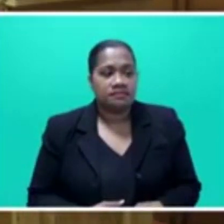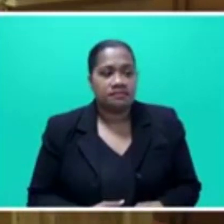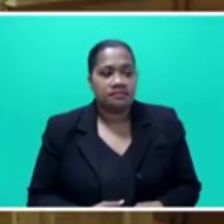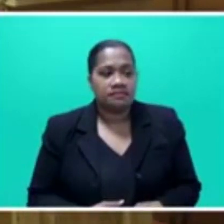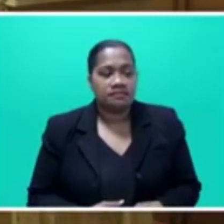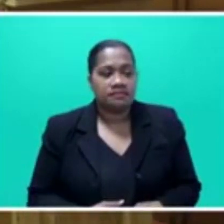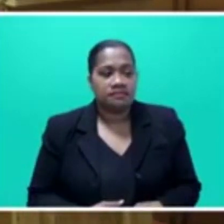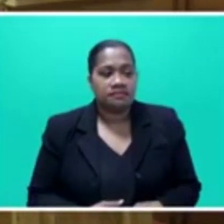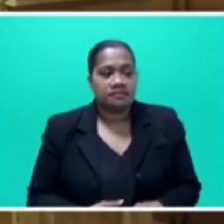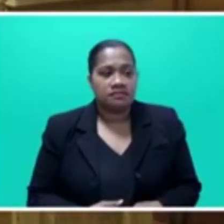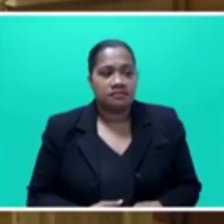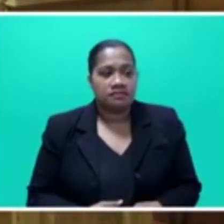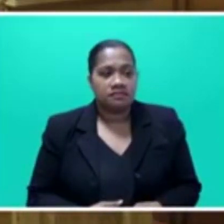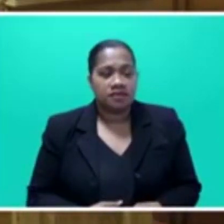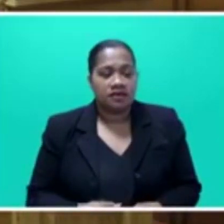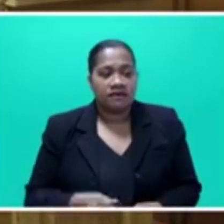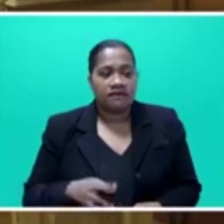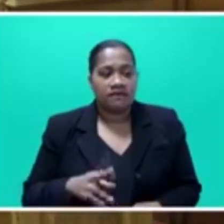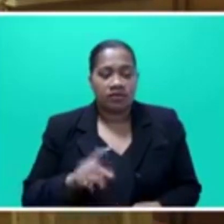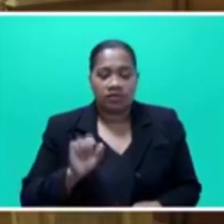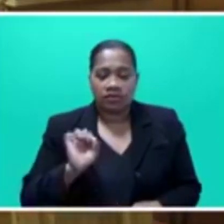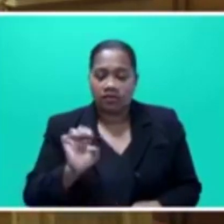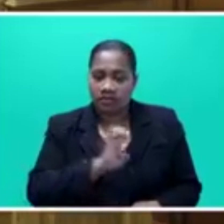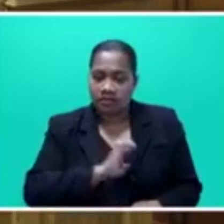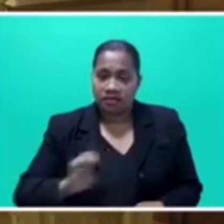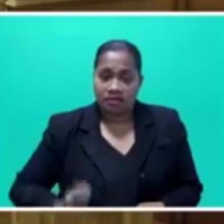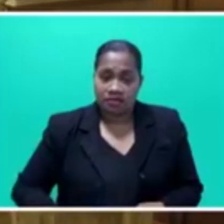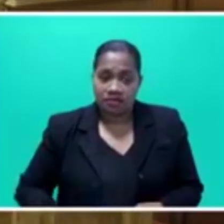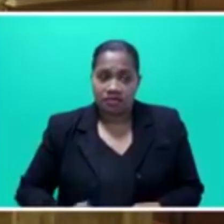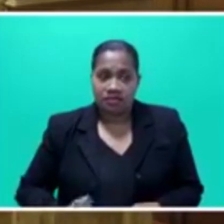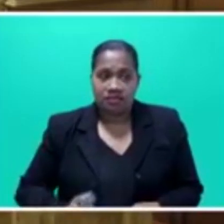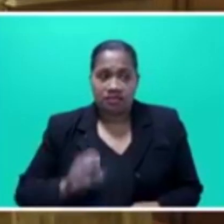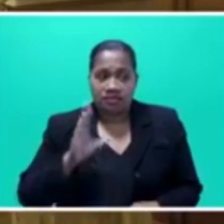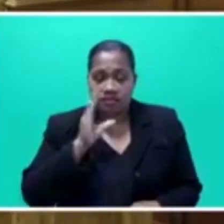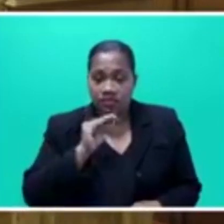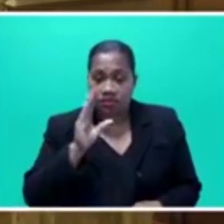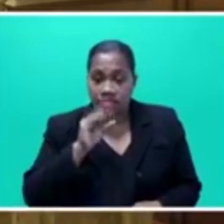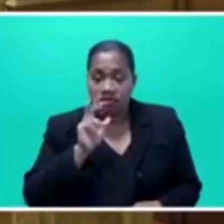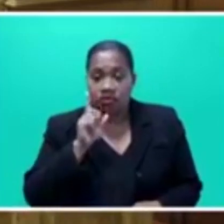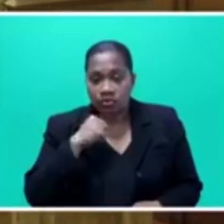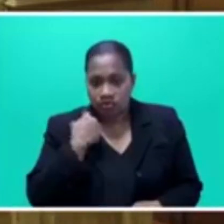His Excellency's most gracious speech tomorrow.